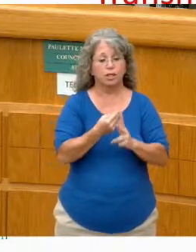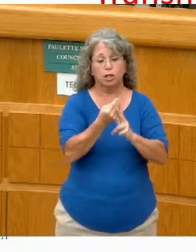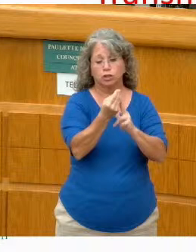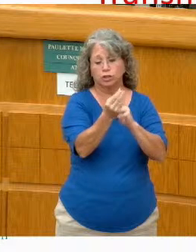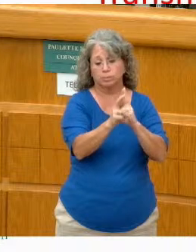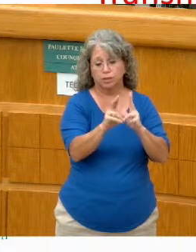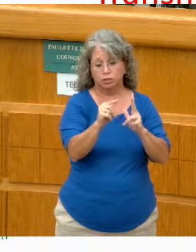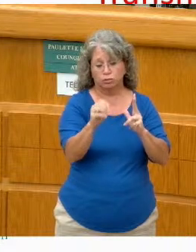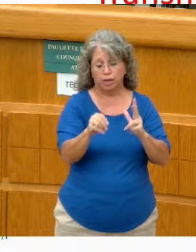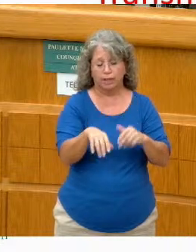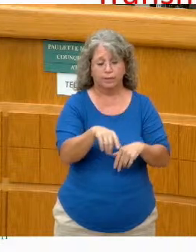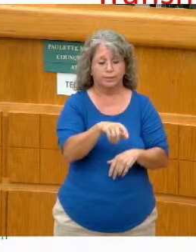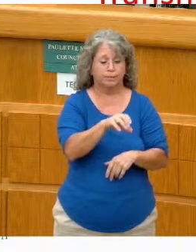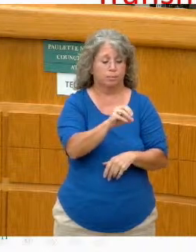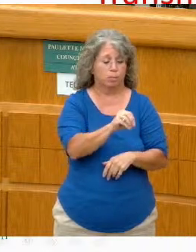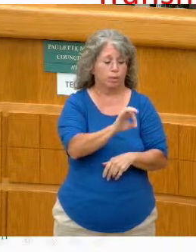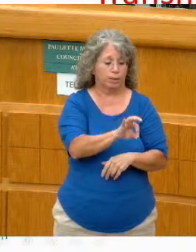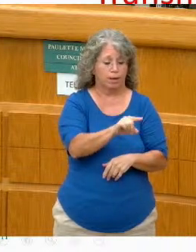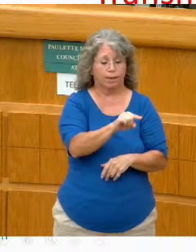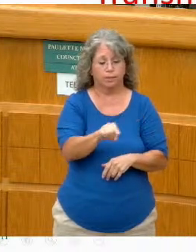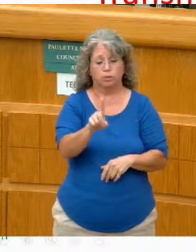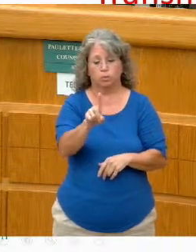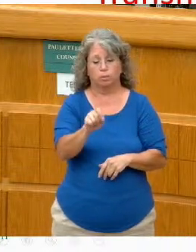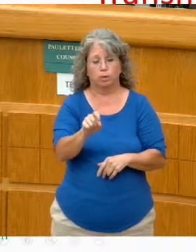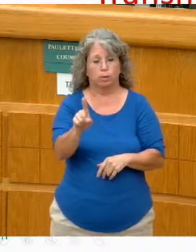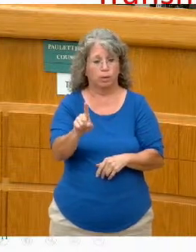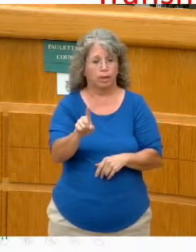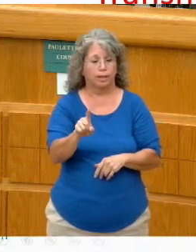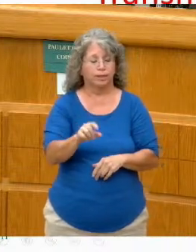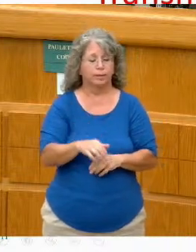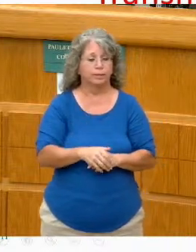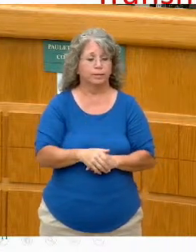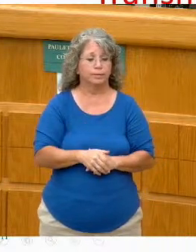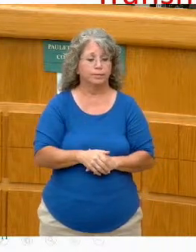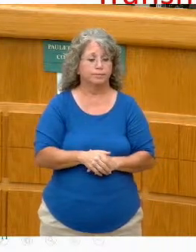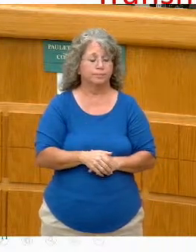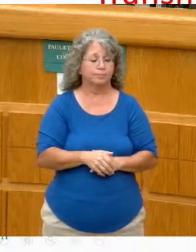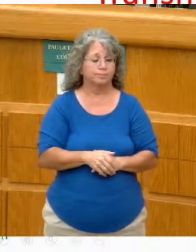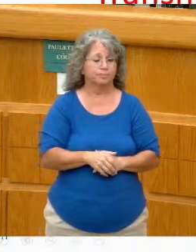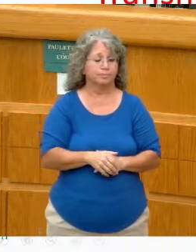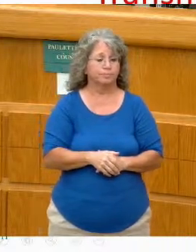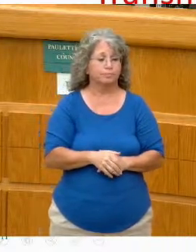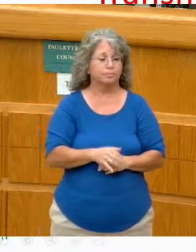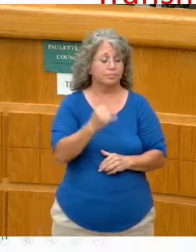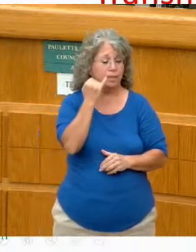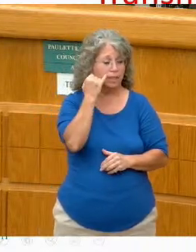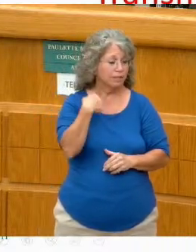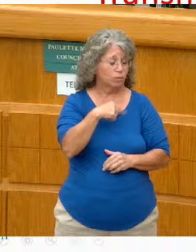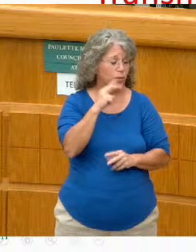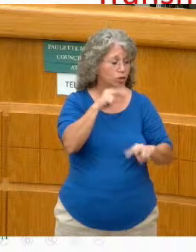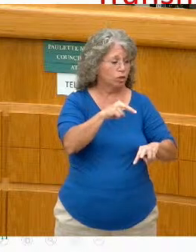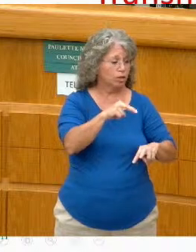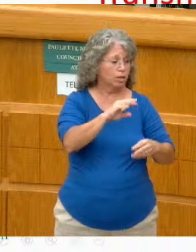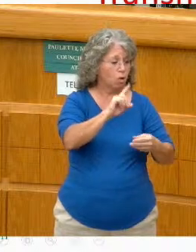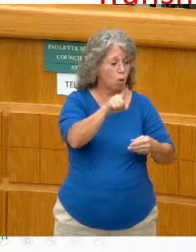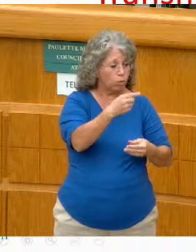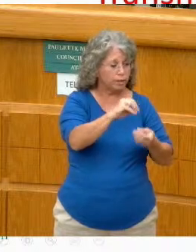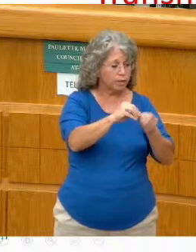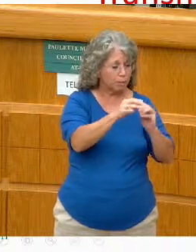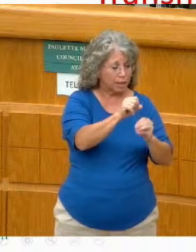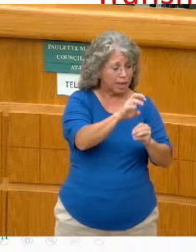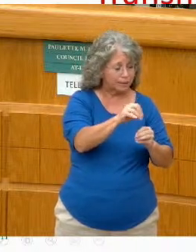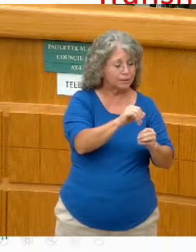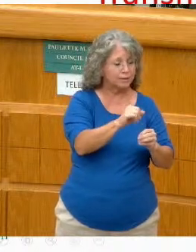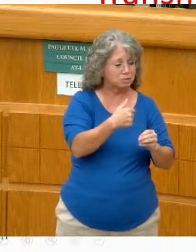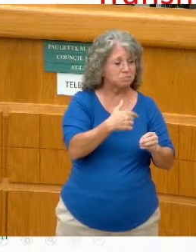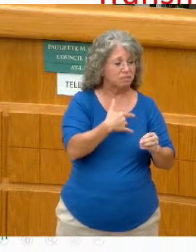at. The cases indicate that the 0.9 is correct. Some of the cell phone indices point more towards the